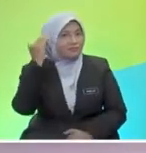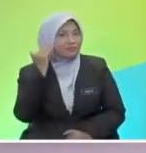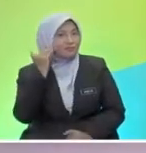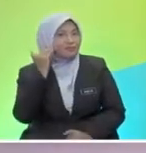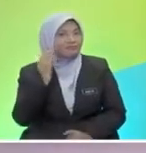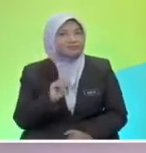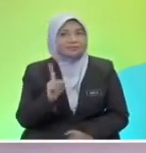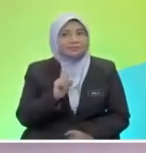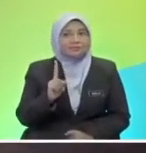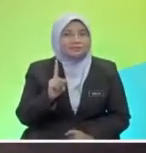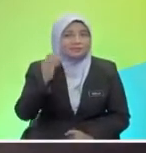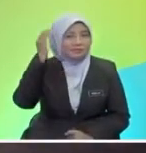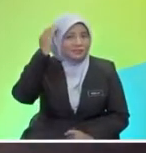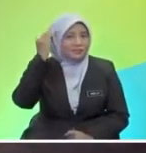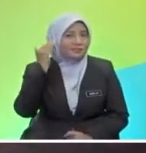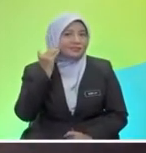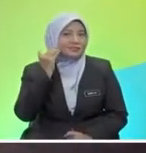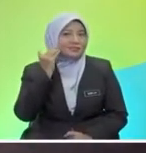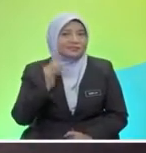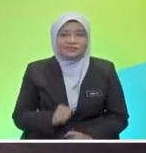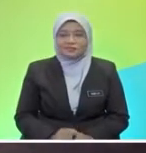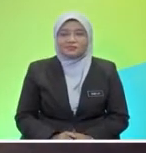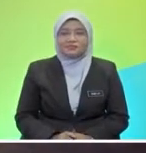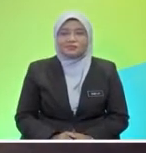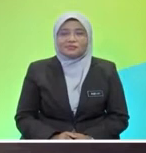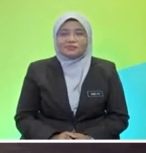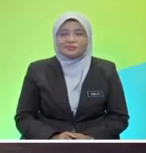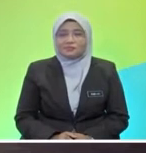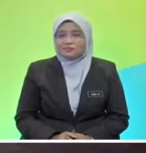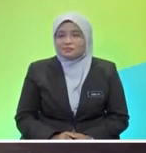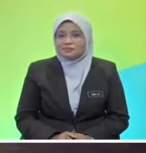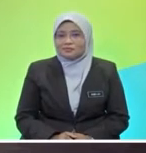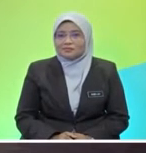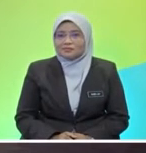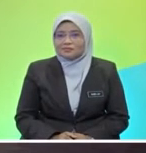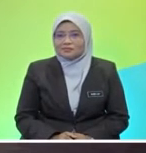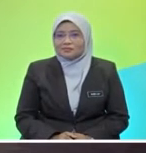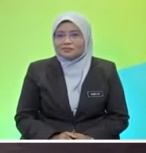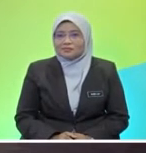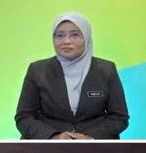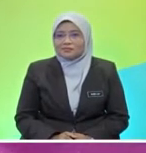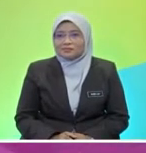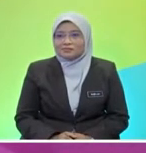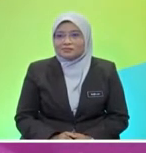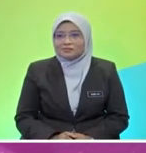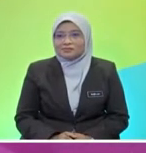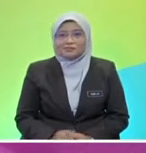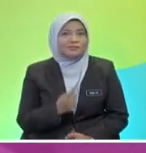Very good. The next one, Shafika, mm-hmm. teacher says, touch your legs.